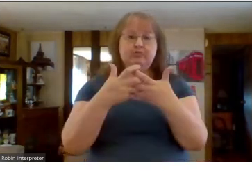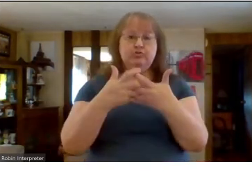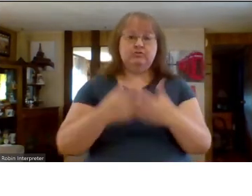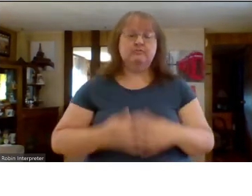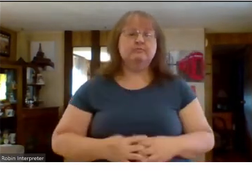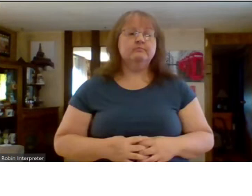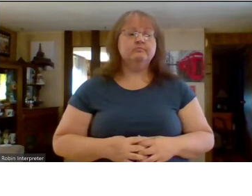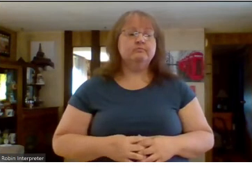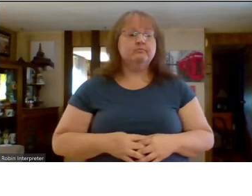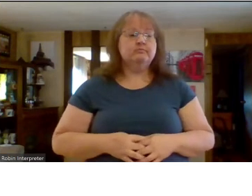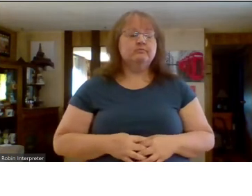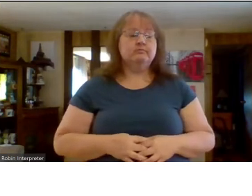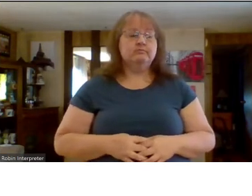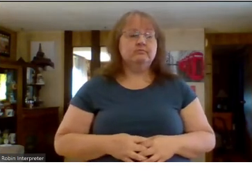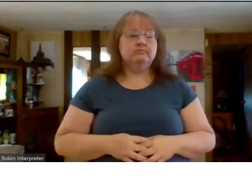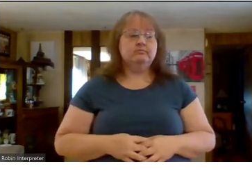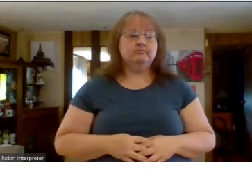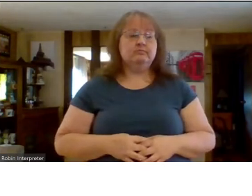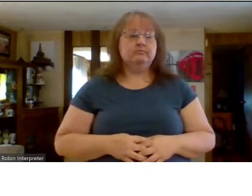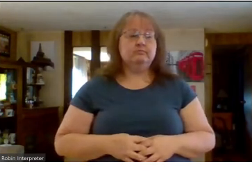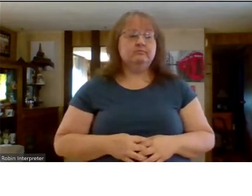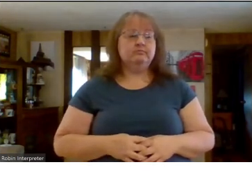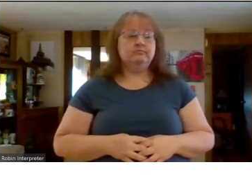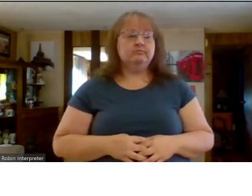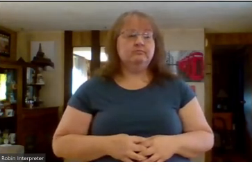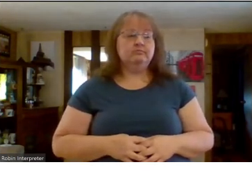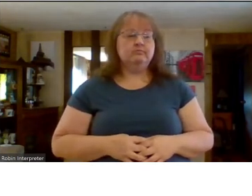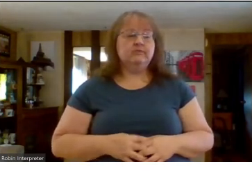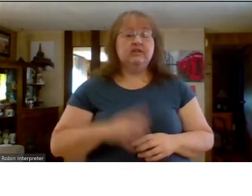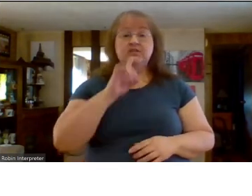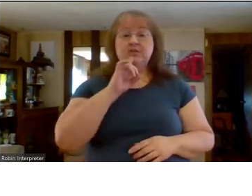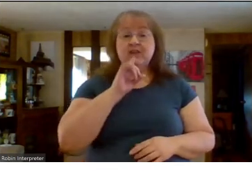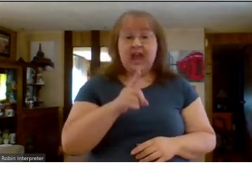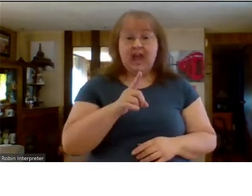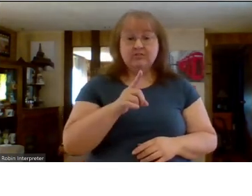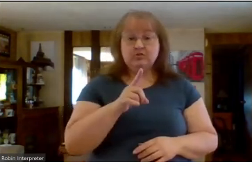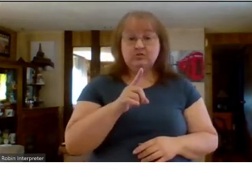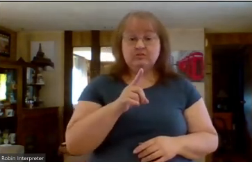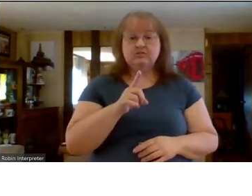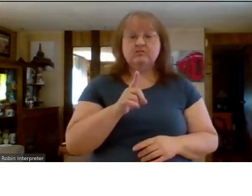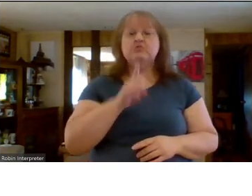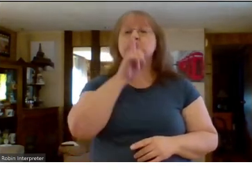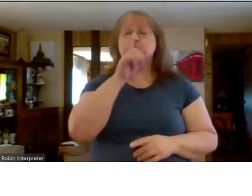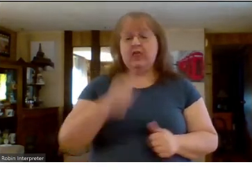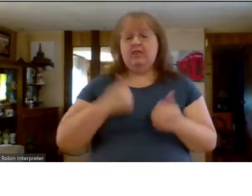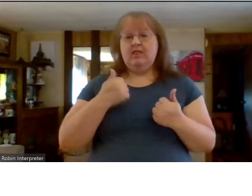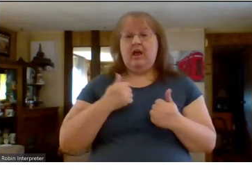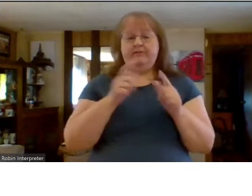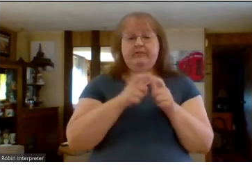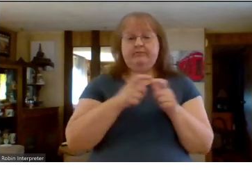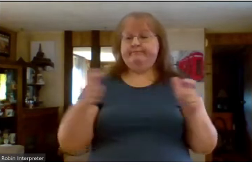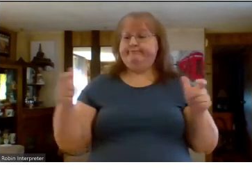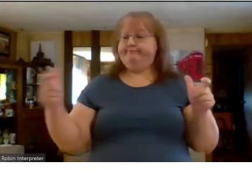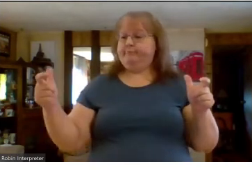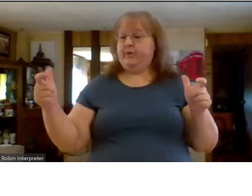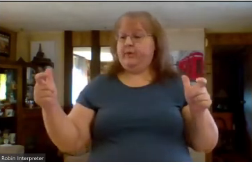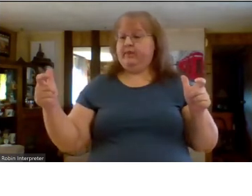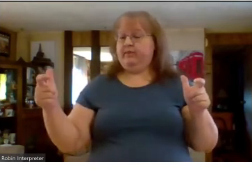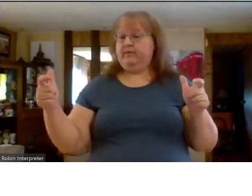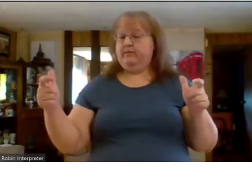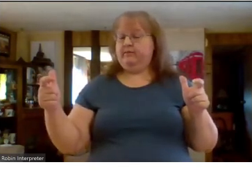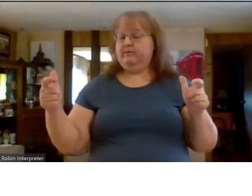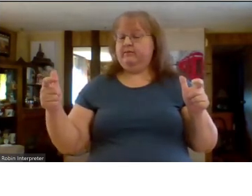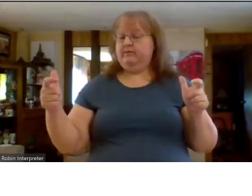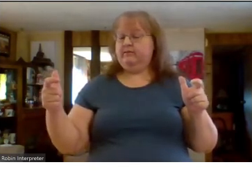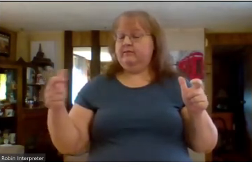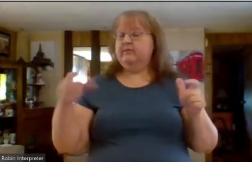on bottom for the second denominator. They should match across. All right, so let's see. The actual width of the building is 60